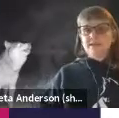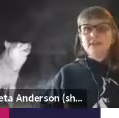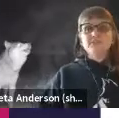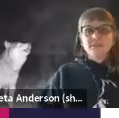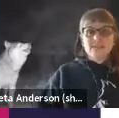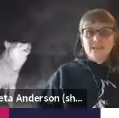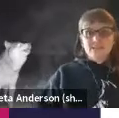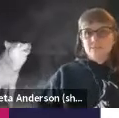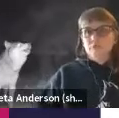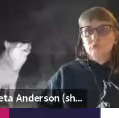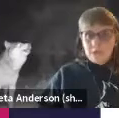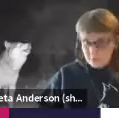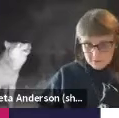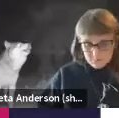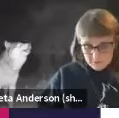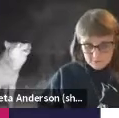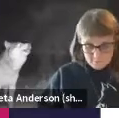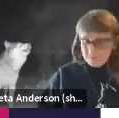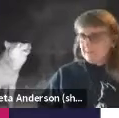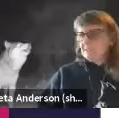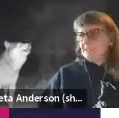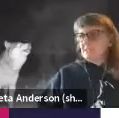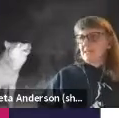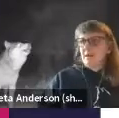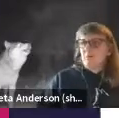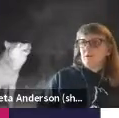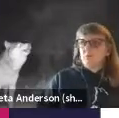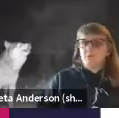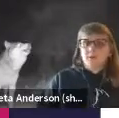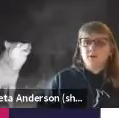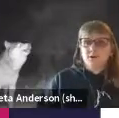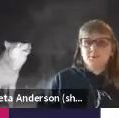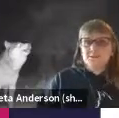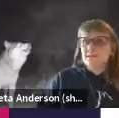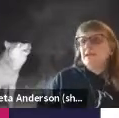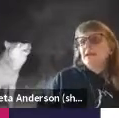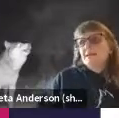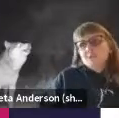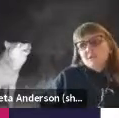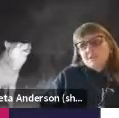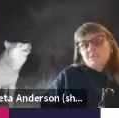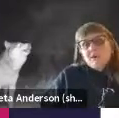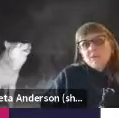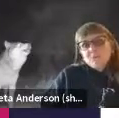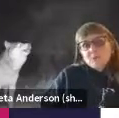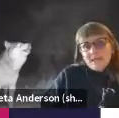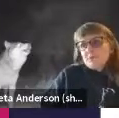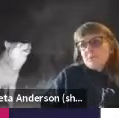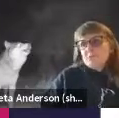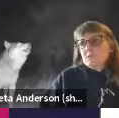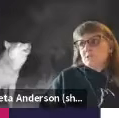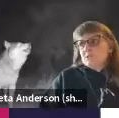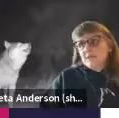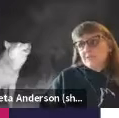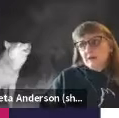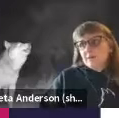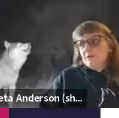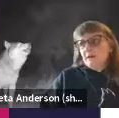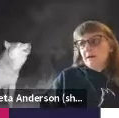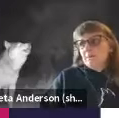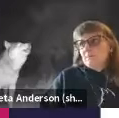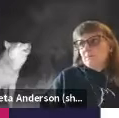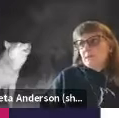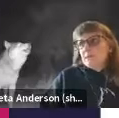but they're left untended. Rarely do you see cowboys with their herds. And so these vulnerable animals are just left